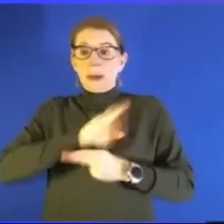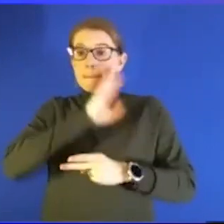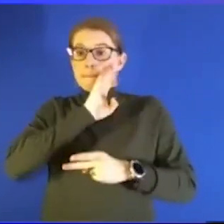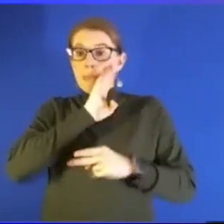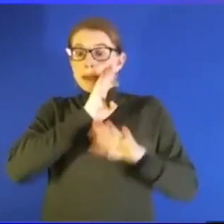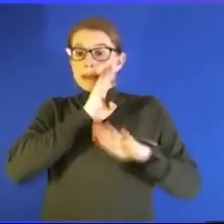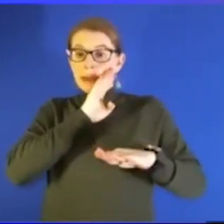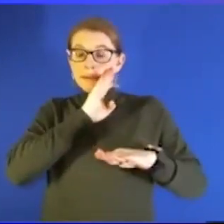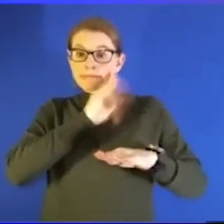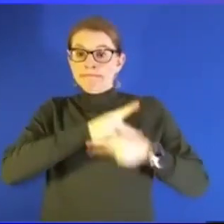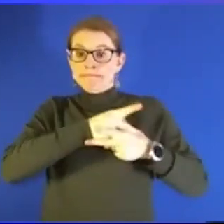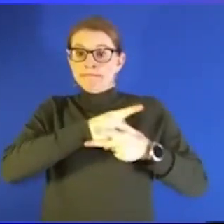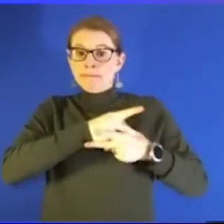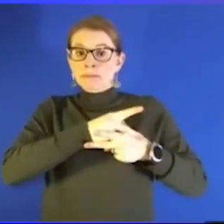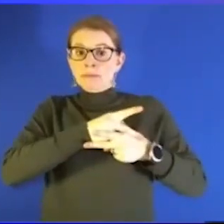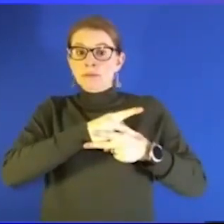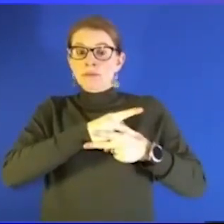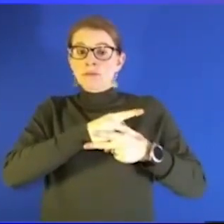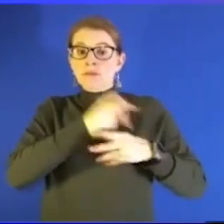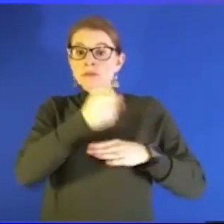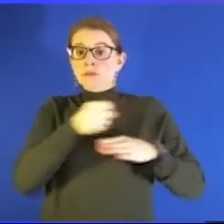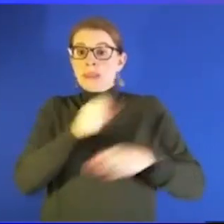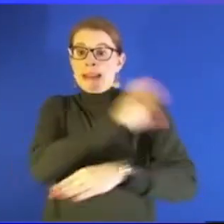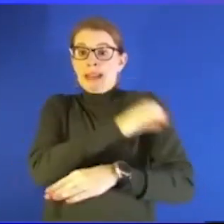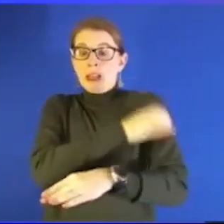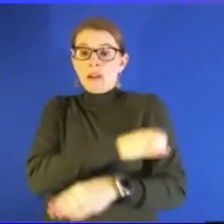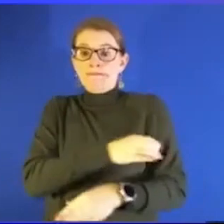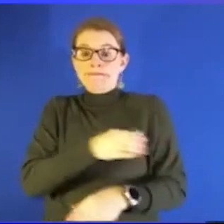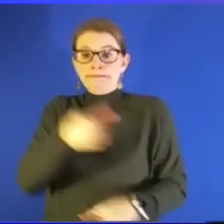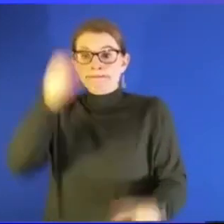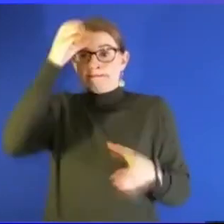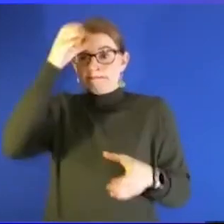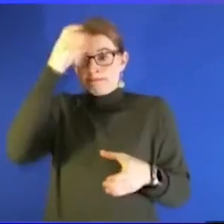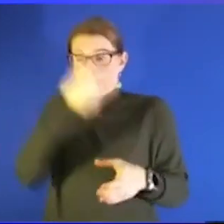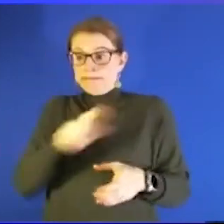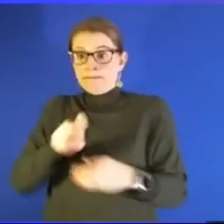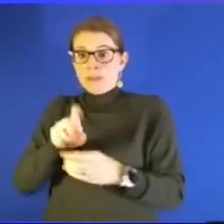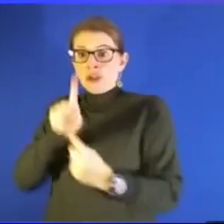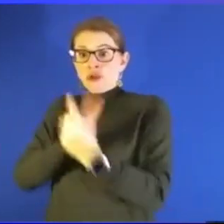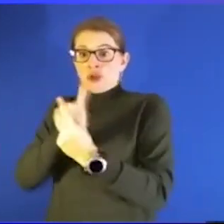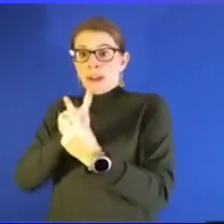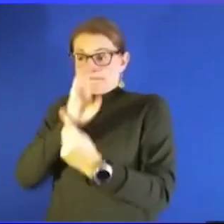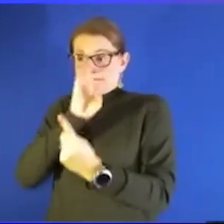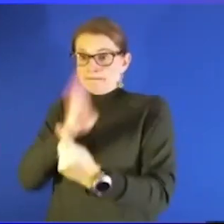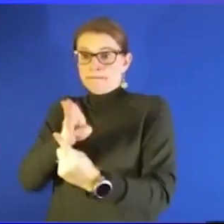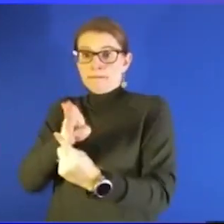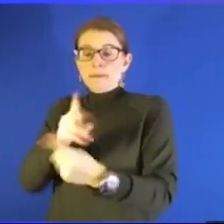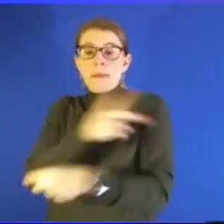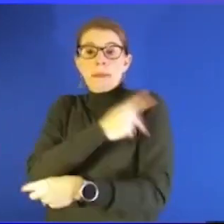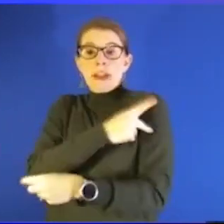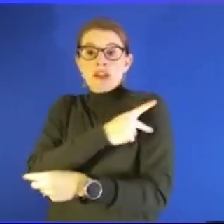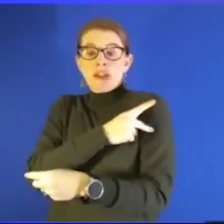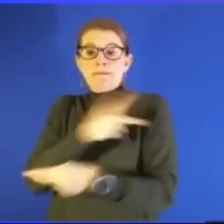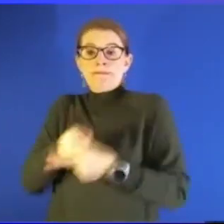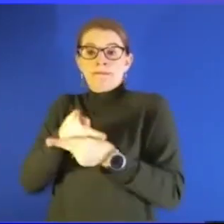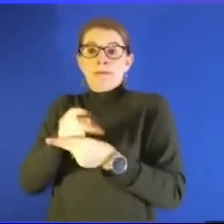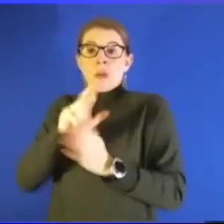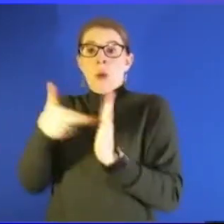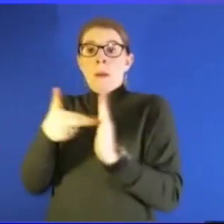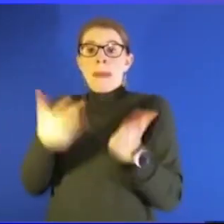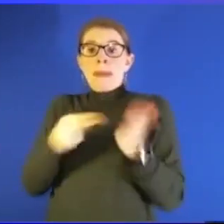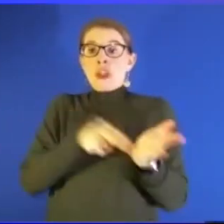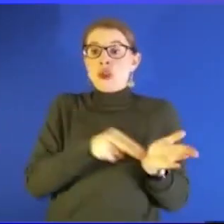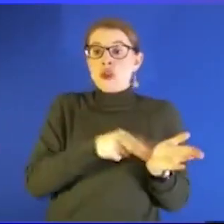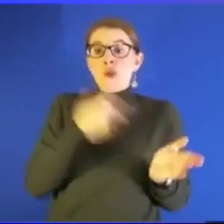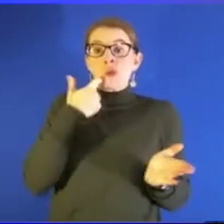all individuals with clinical competencies to that direct patient care role in every way that we can. And so that may be a nurse that recently